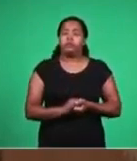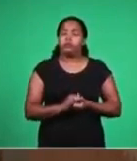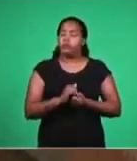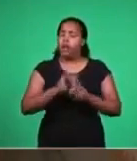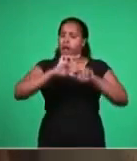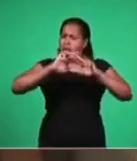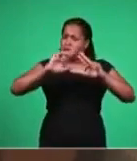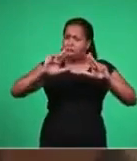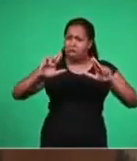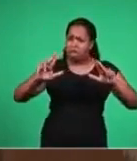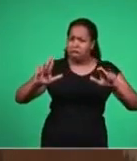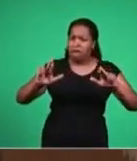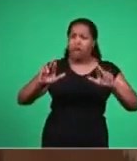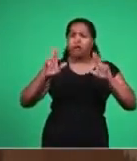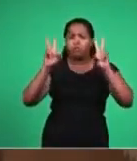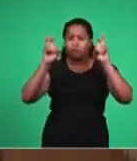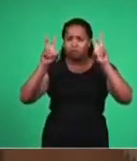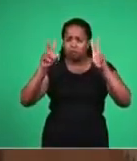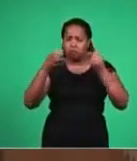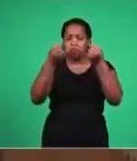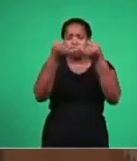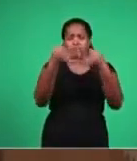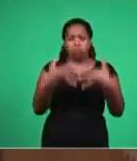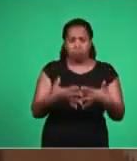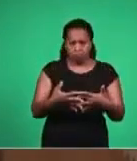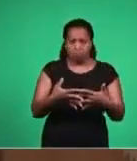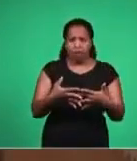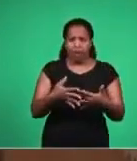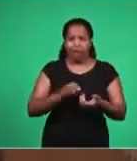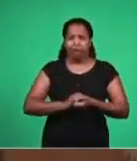say, there is a lot of things that can be said.